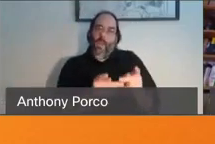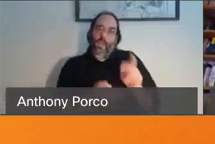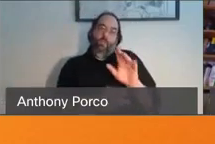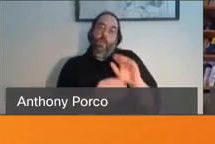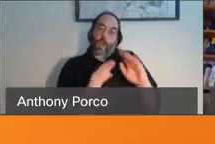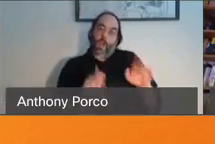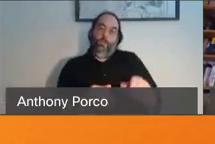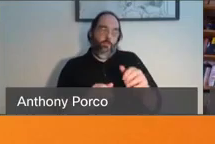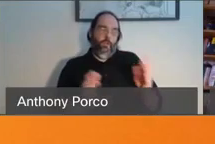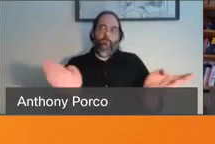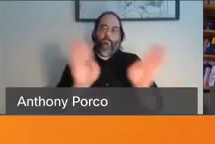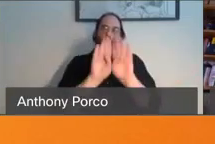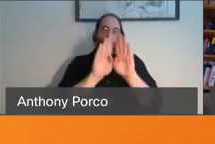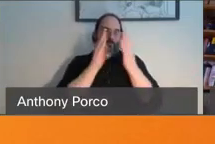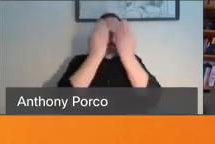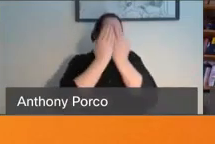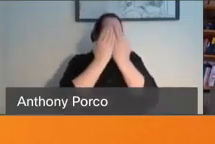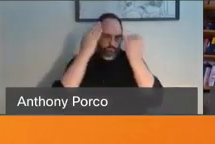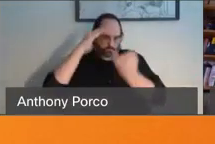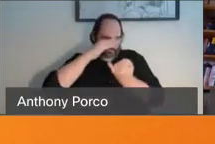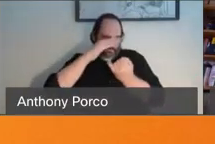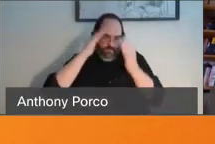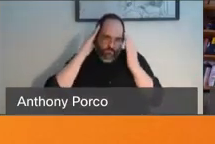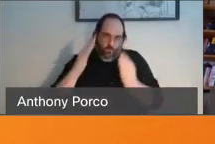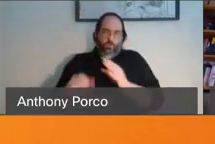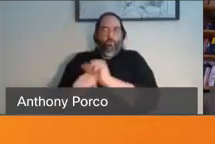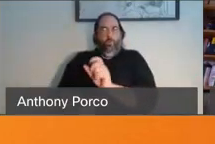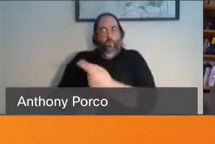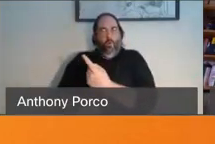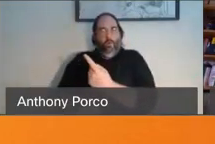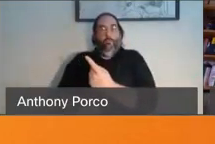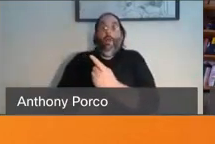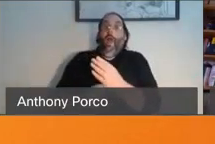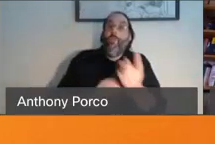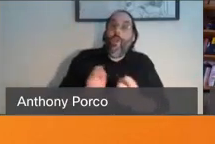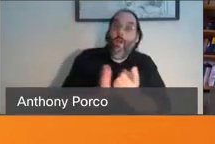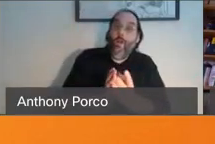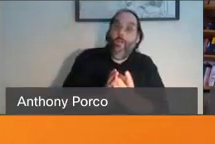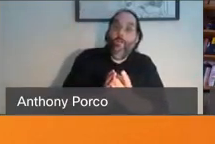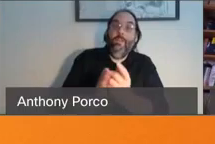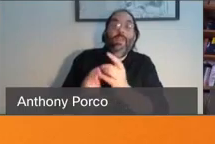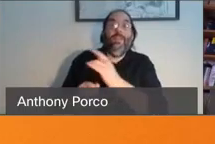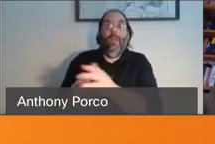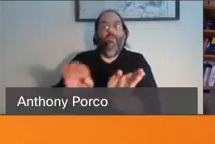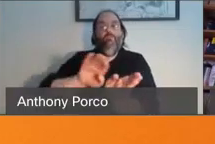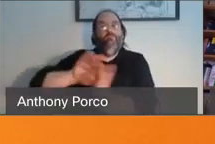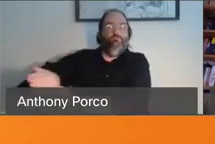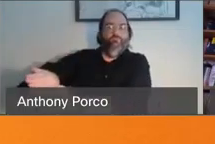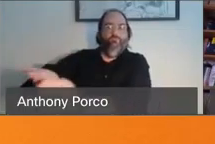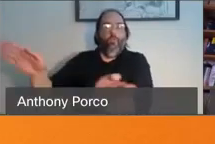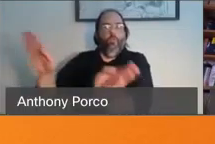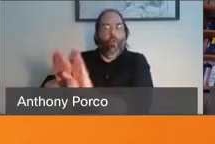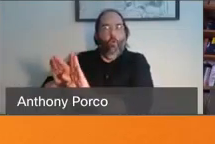kind of close off everything else and just focus on your task at hand. After hours, close that space off and then get